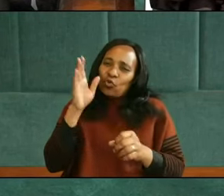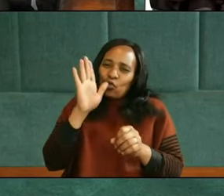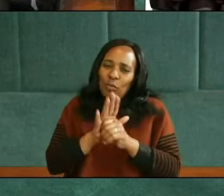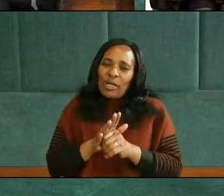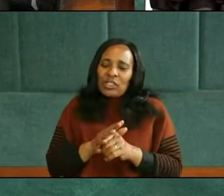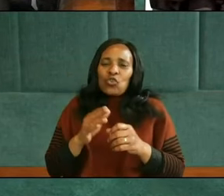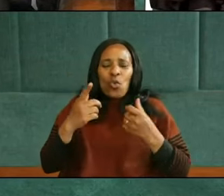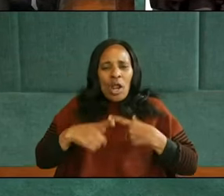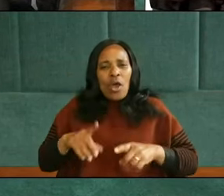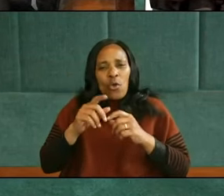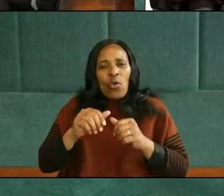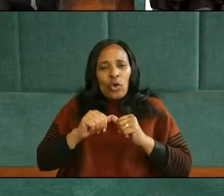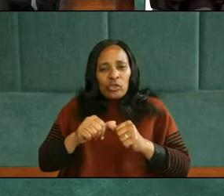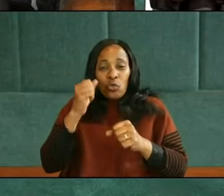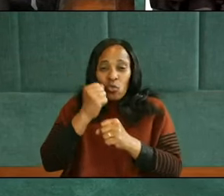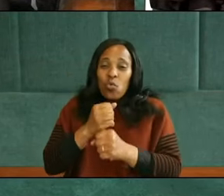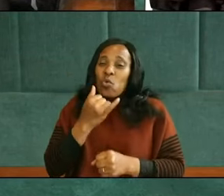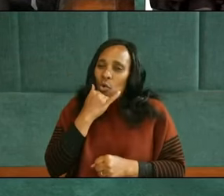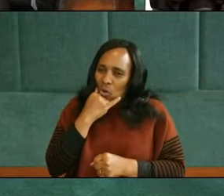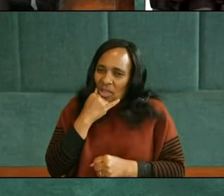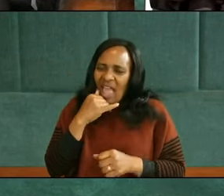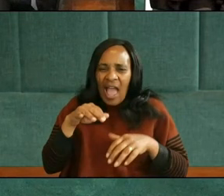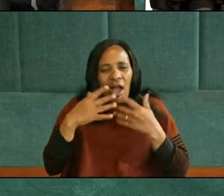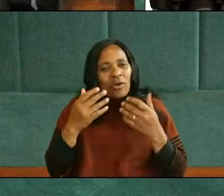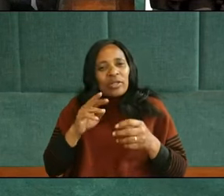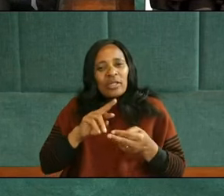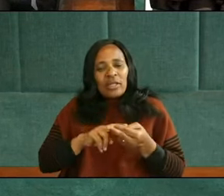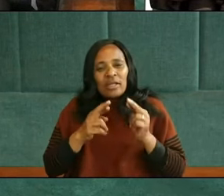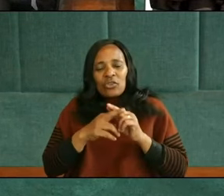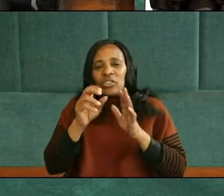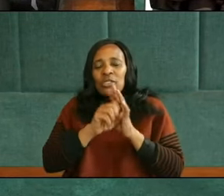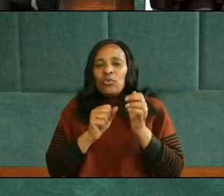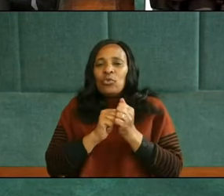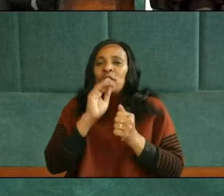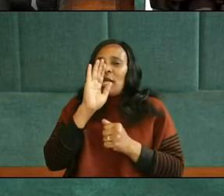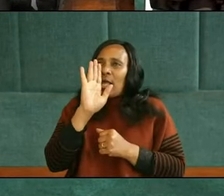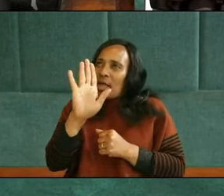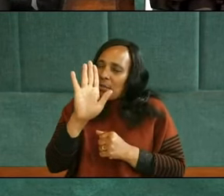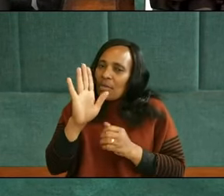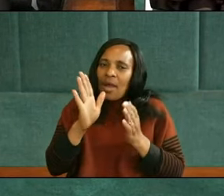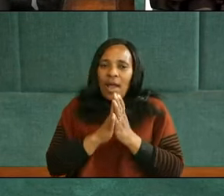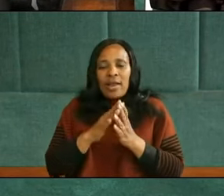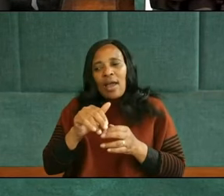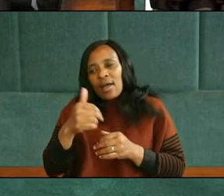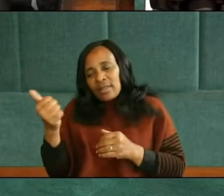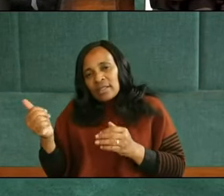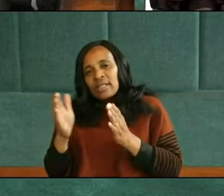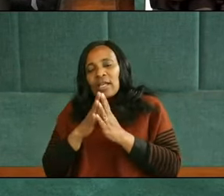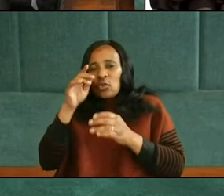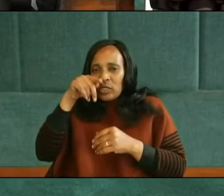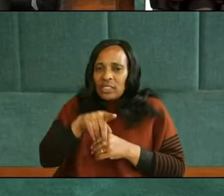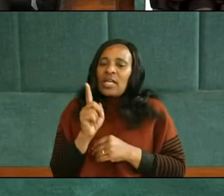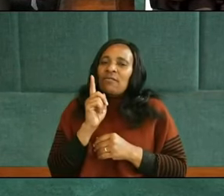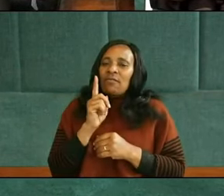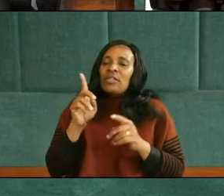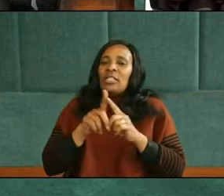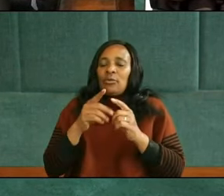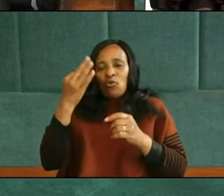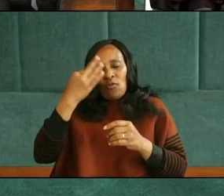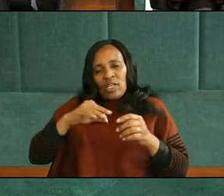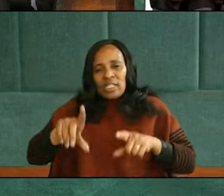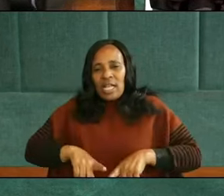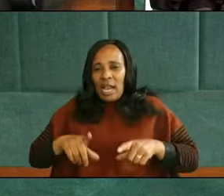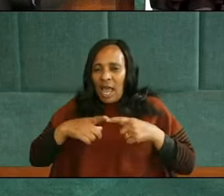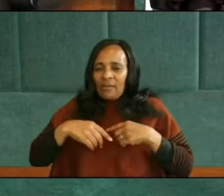continue to do wrong and harm your relationship with him, others, and yourself give you hope as you face life's